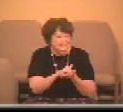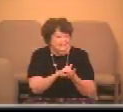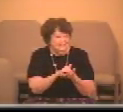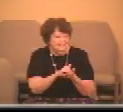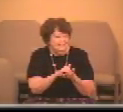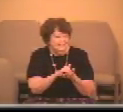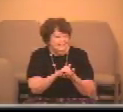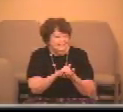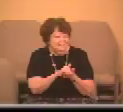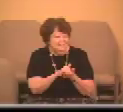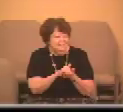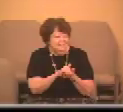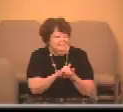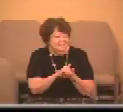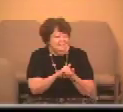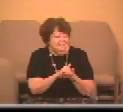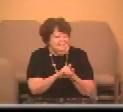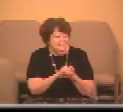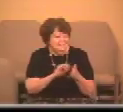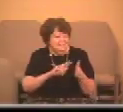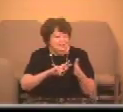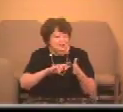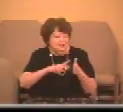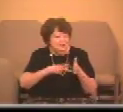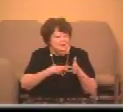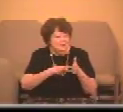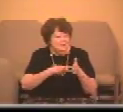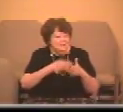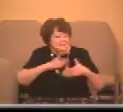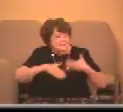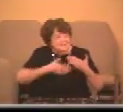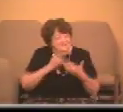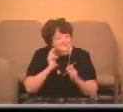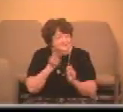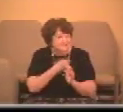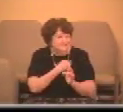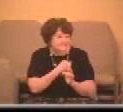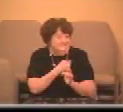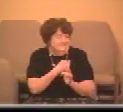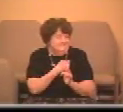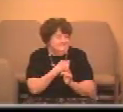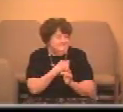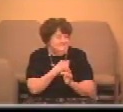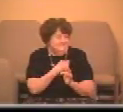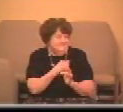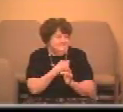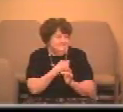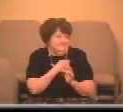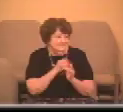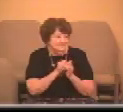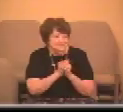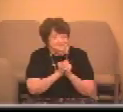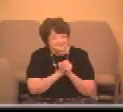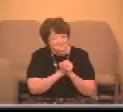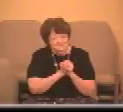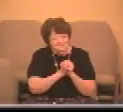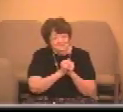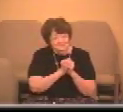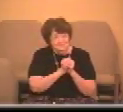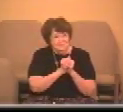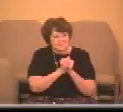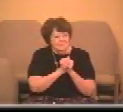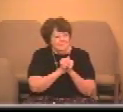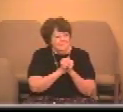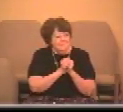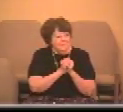all of us, right? That pretty well covers all of us. Unless we have some lukewarm water drinkers in here, okay, which we might.